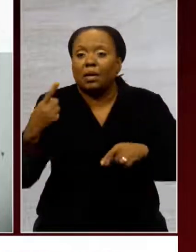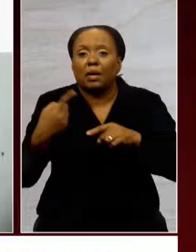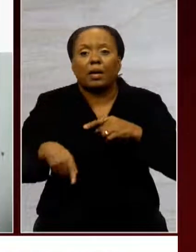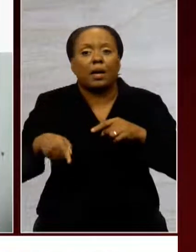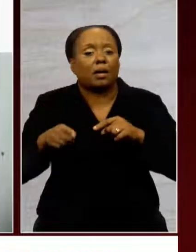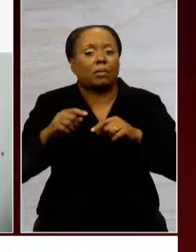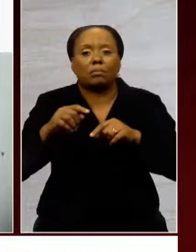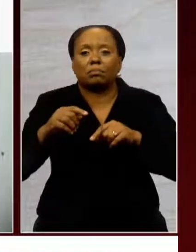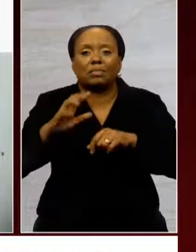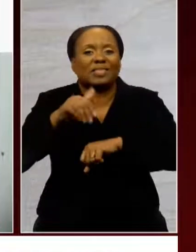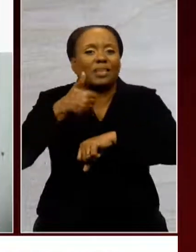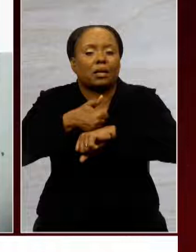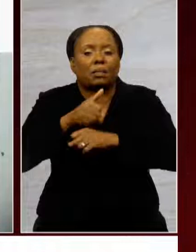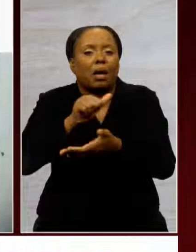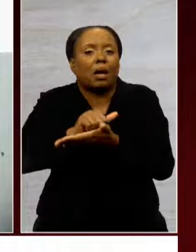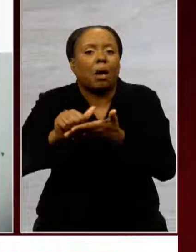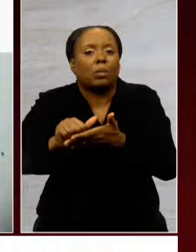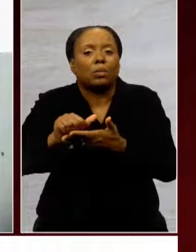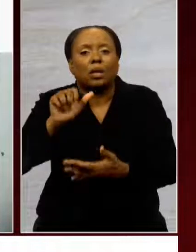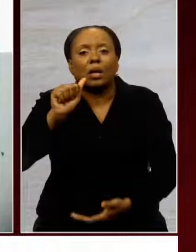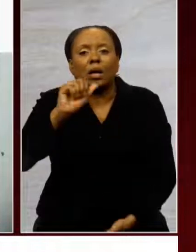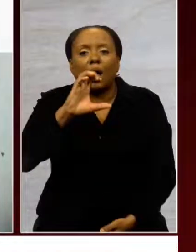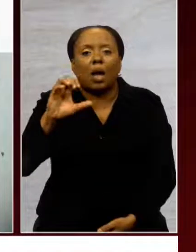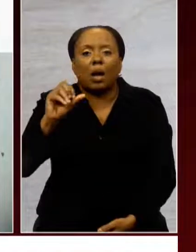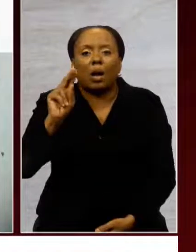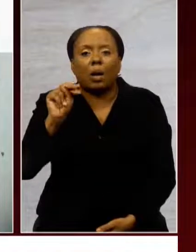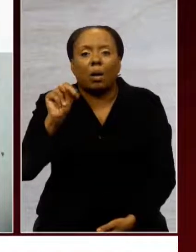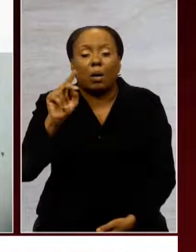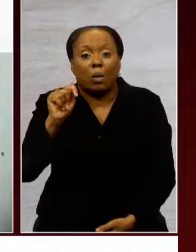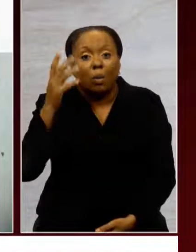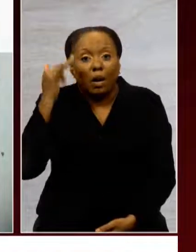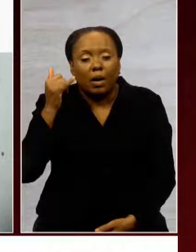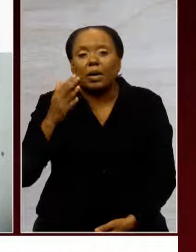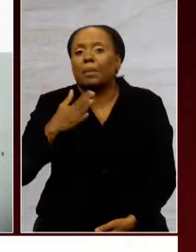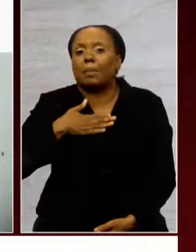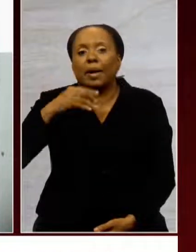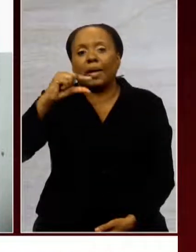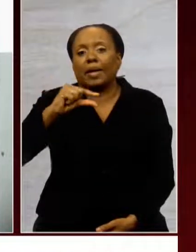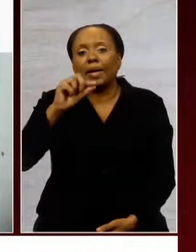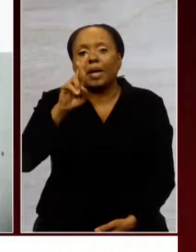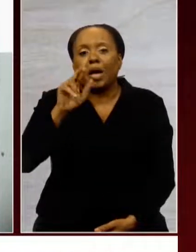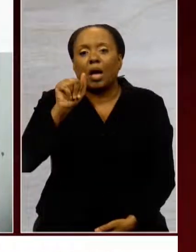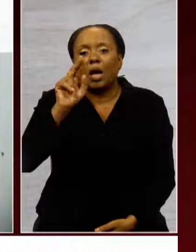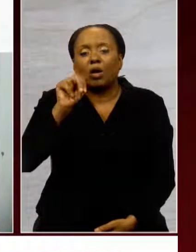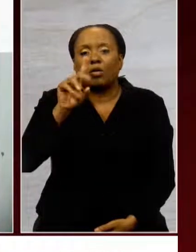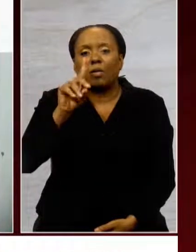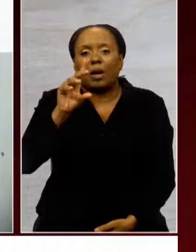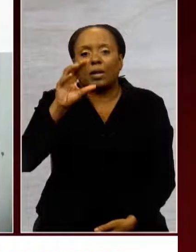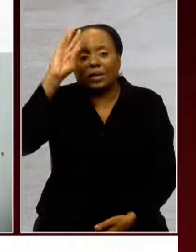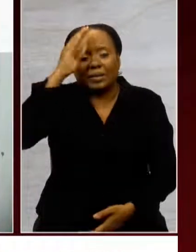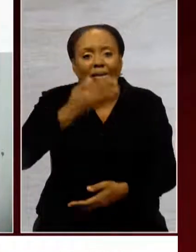him because he cannot sign his name. And everywhere I go,